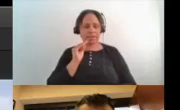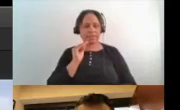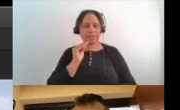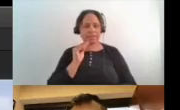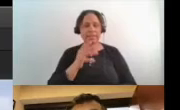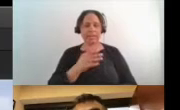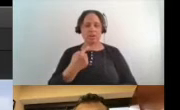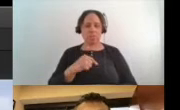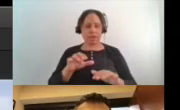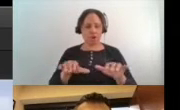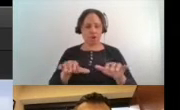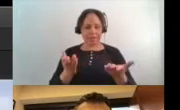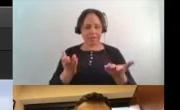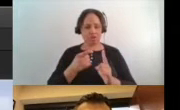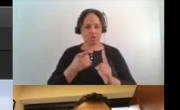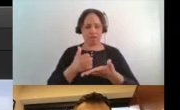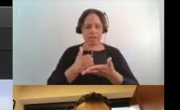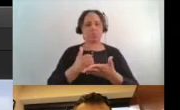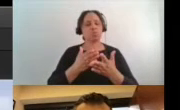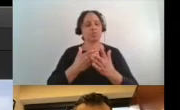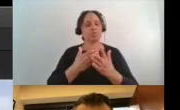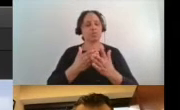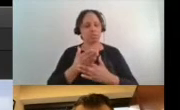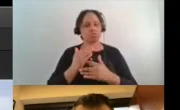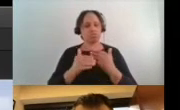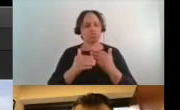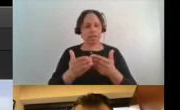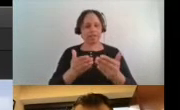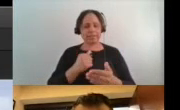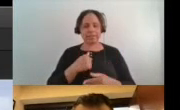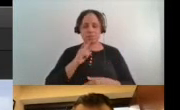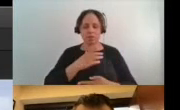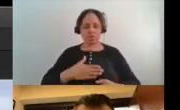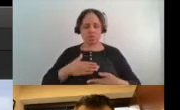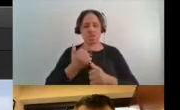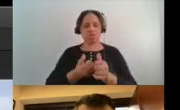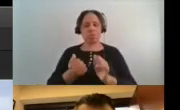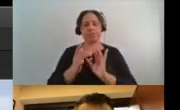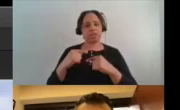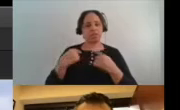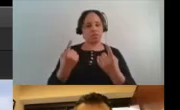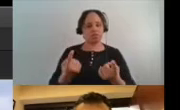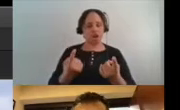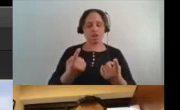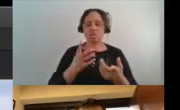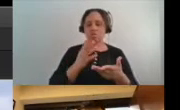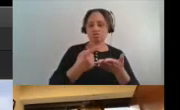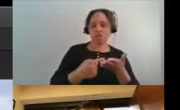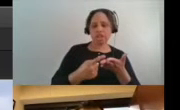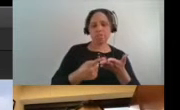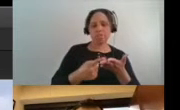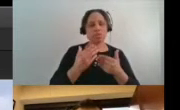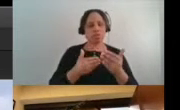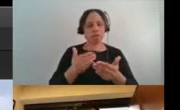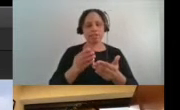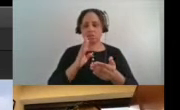we're just here to help you get through that process. And I appreciate everybody's comments so far, talking about the process, talking about kidney failure, and